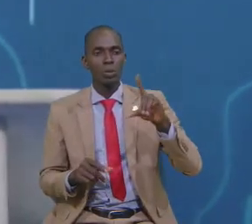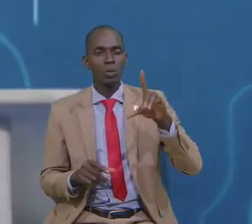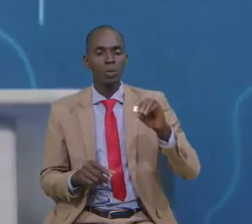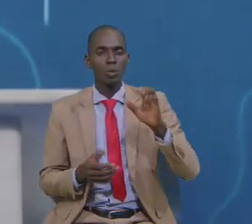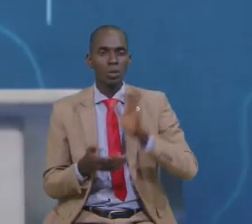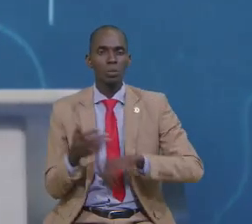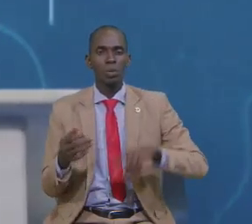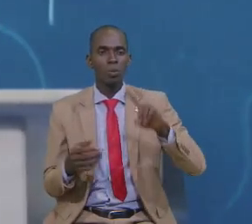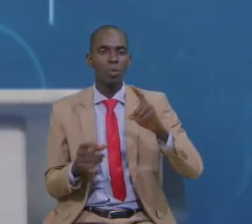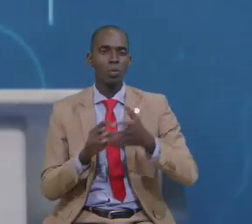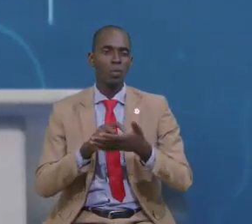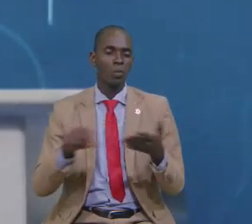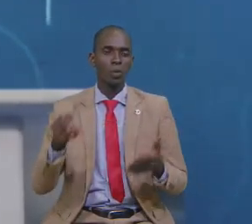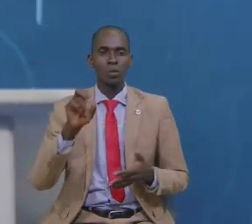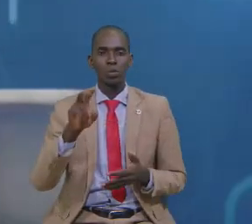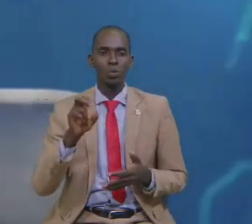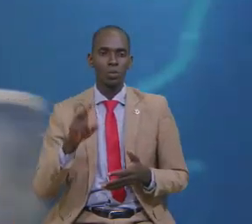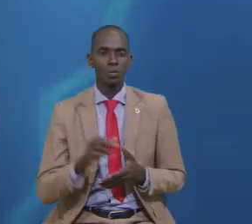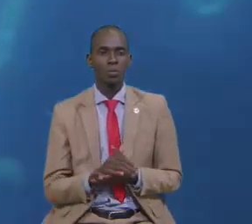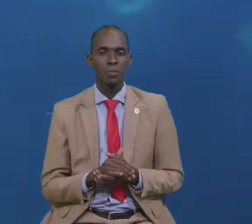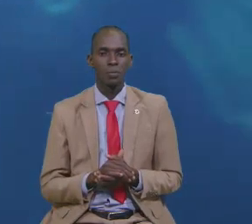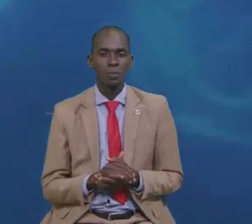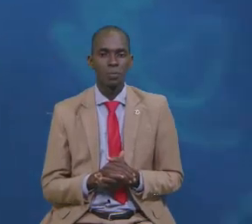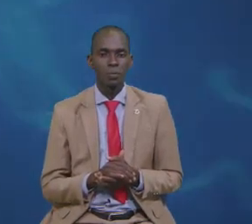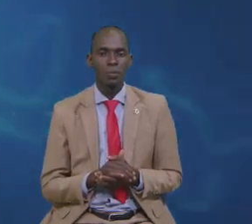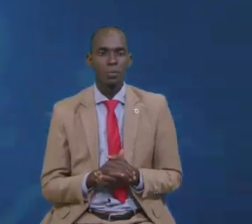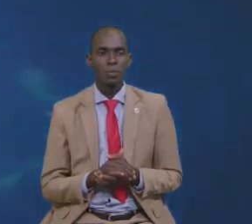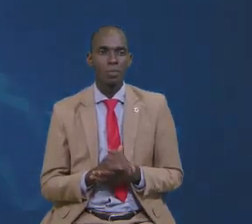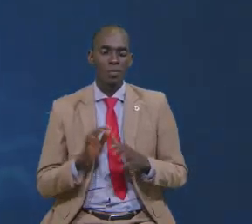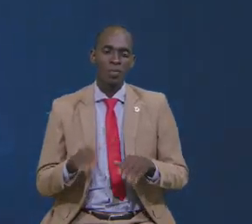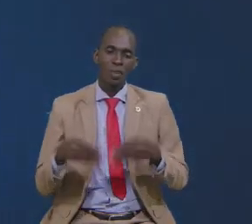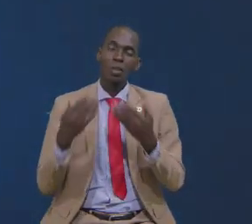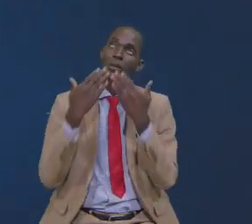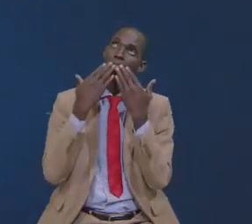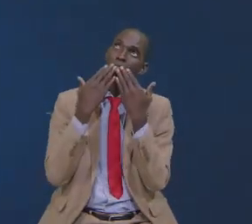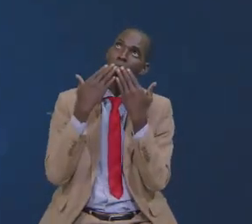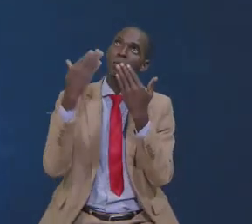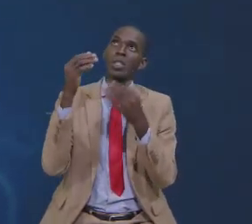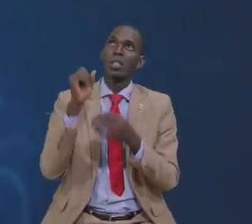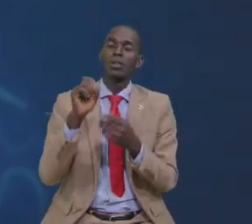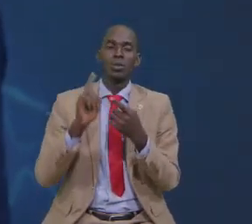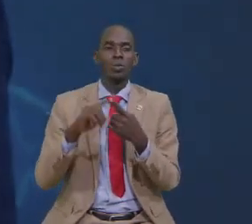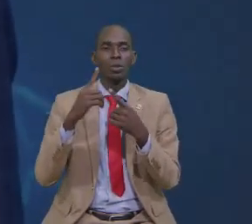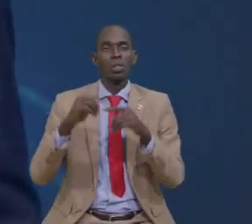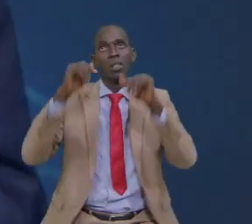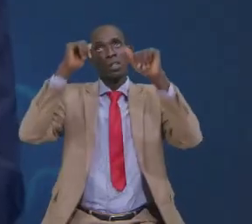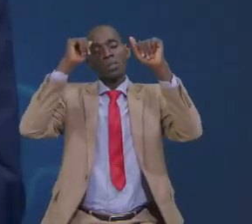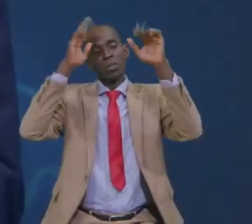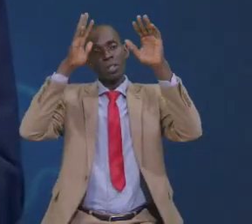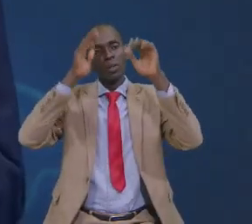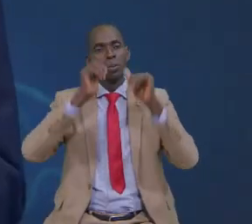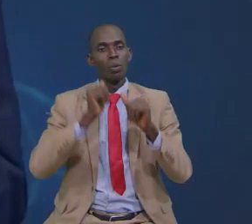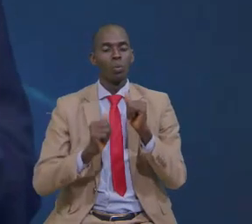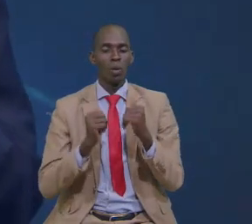I was looking at verse 12 giving thanks unto the father we just